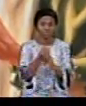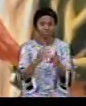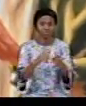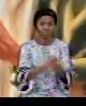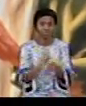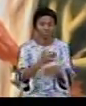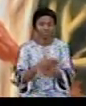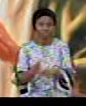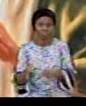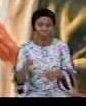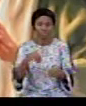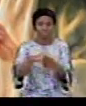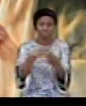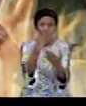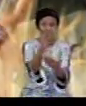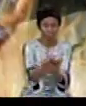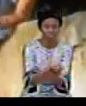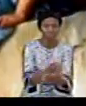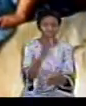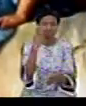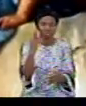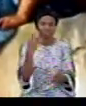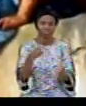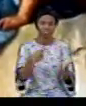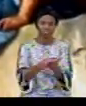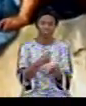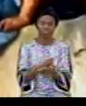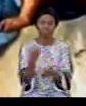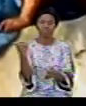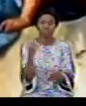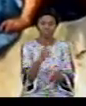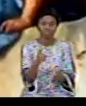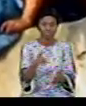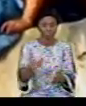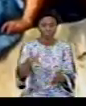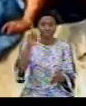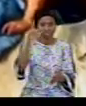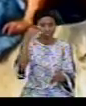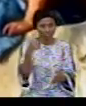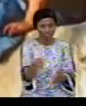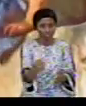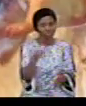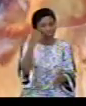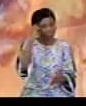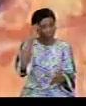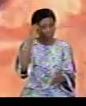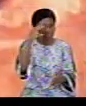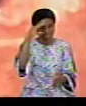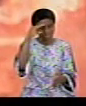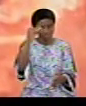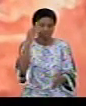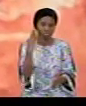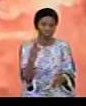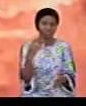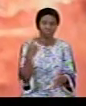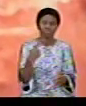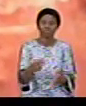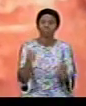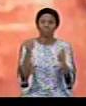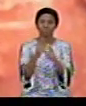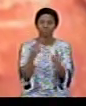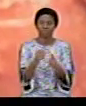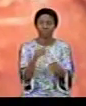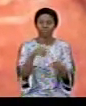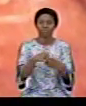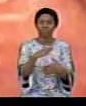In incarceration, in prison, he preached the word. Anywhere he found himself, he preached the word. And he said, in all the palace, in all the other places